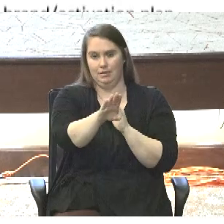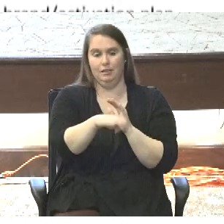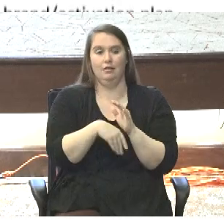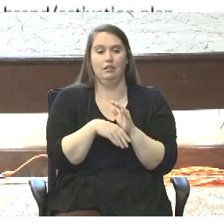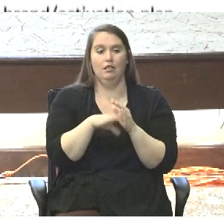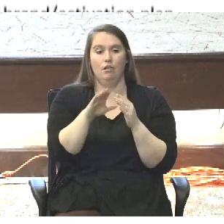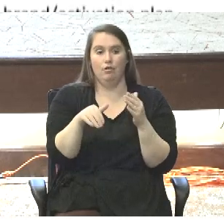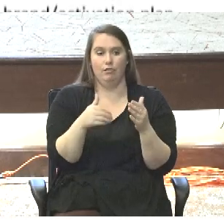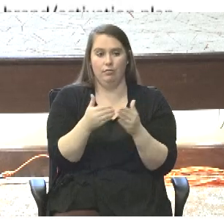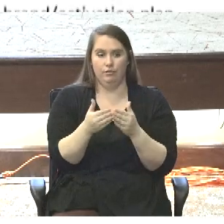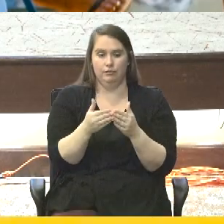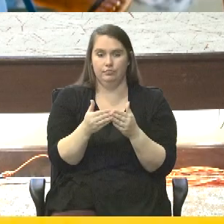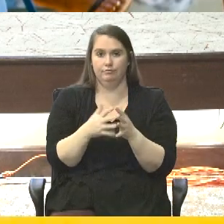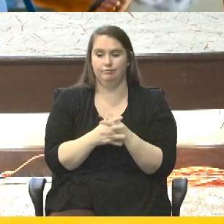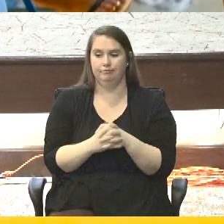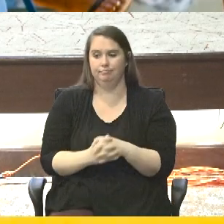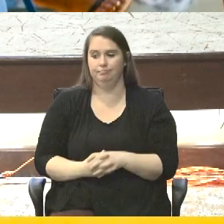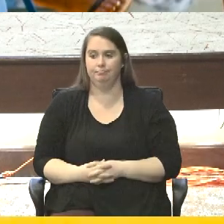leisure.